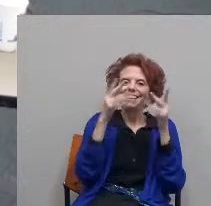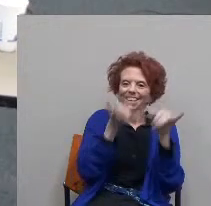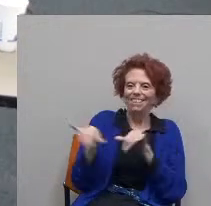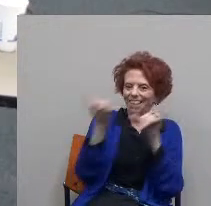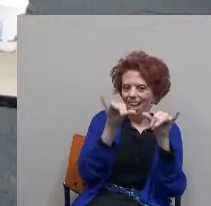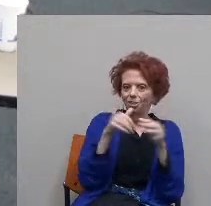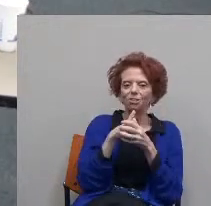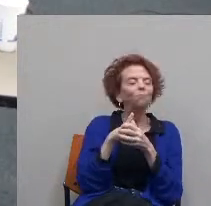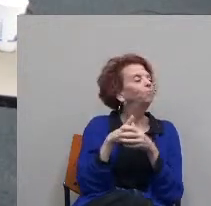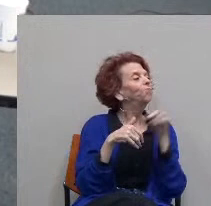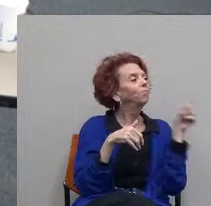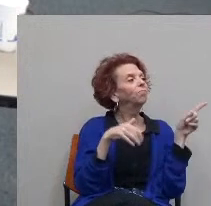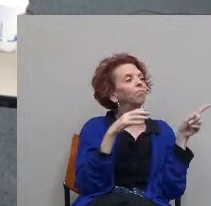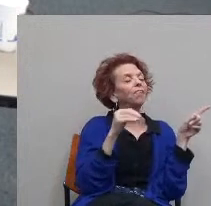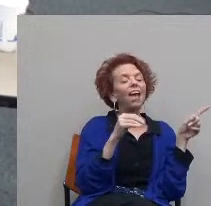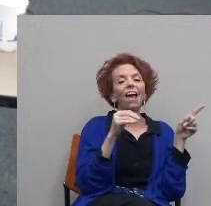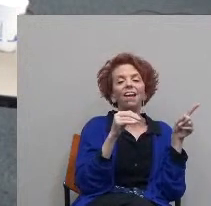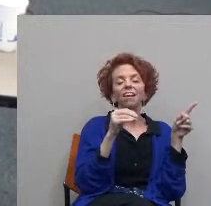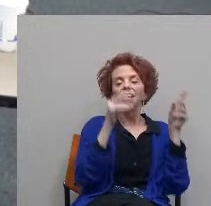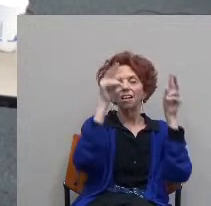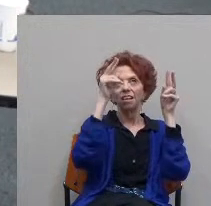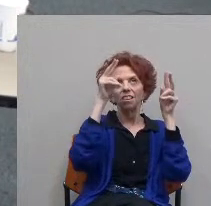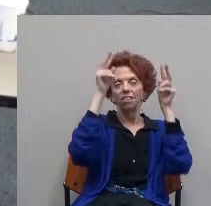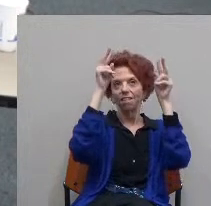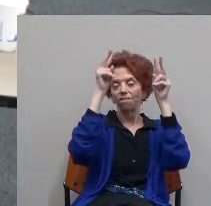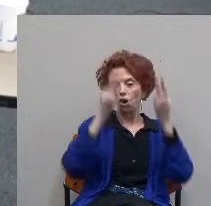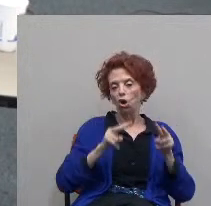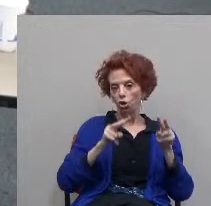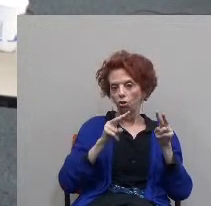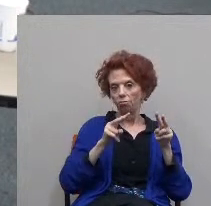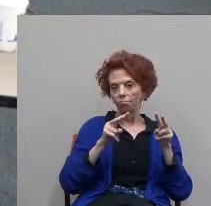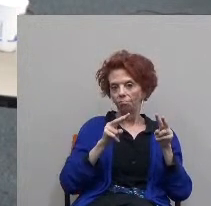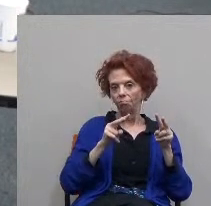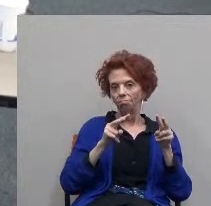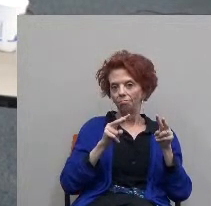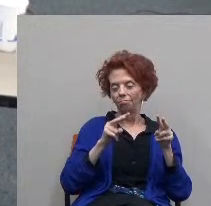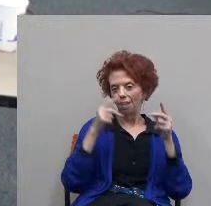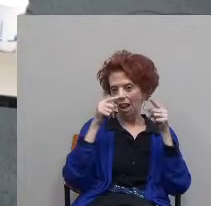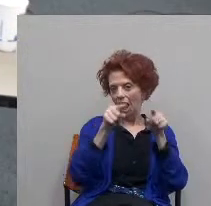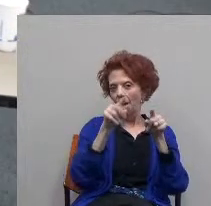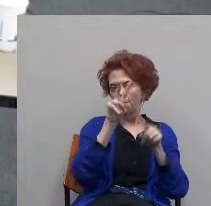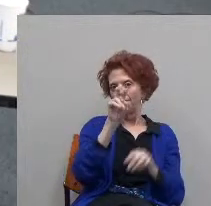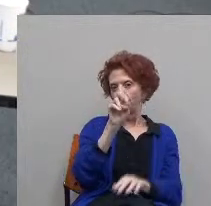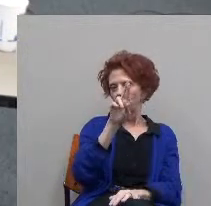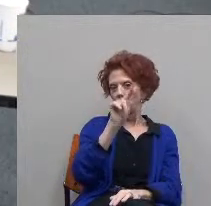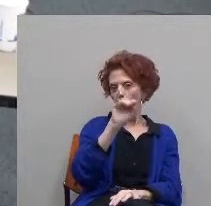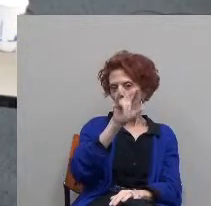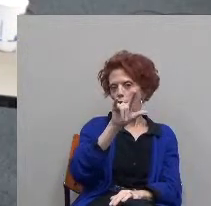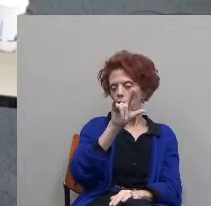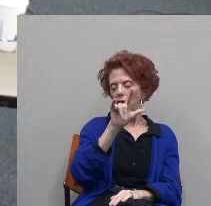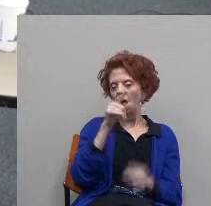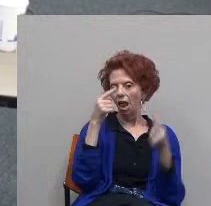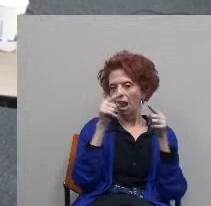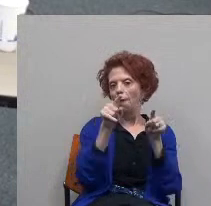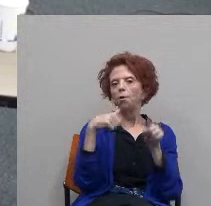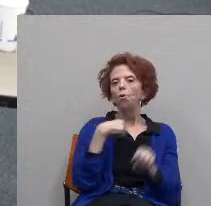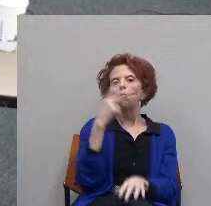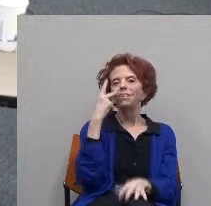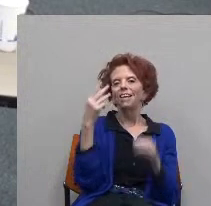standards. And the vertical alignment, so often we see our high school math LEAP